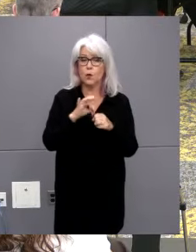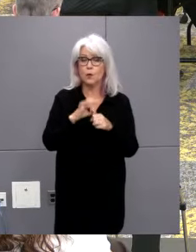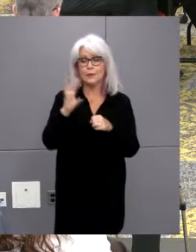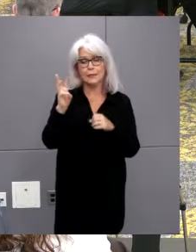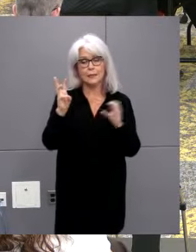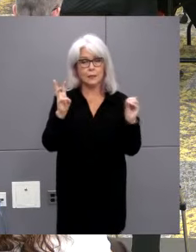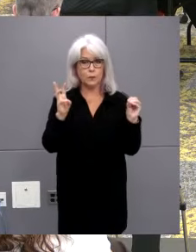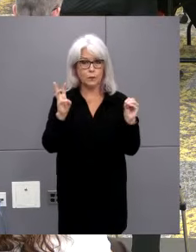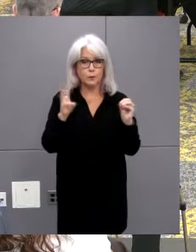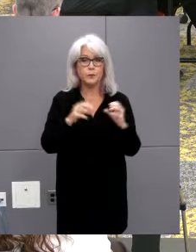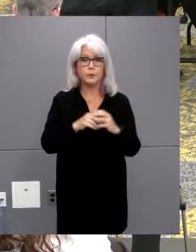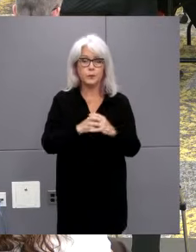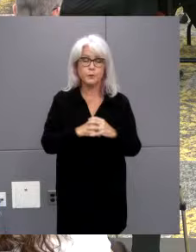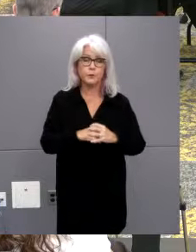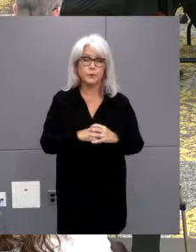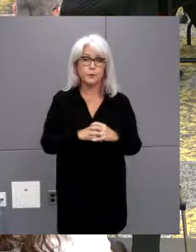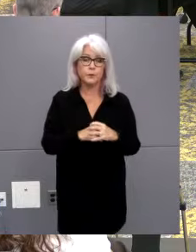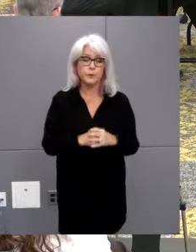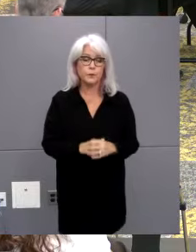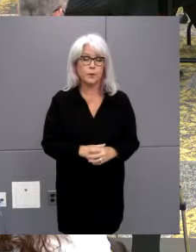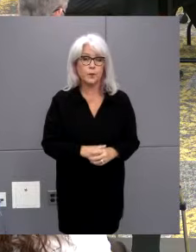6-0.